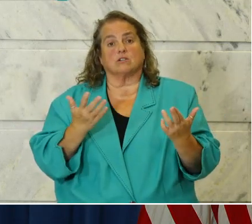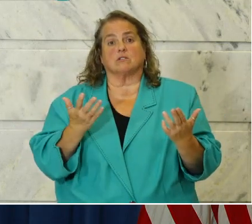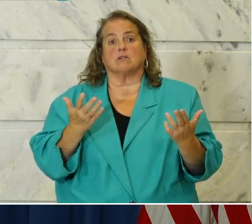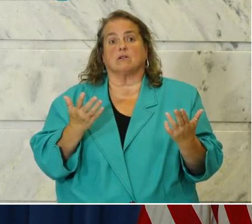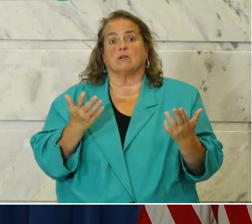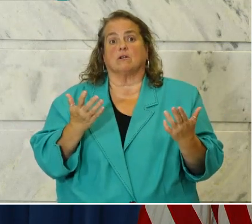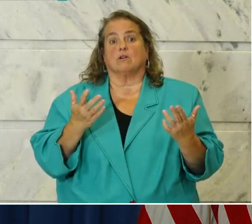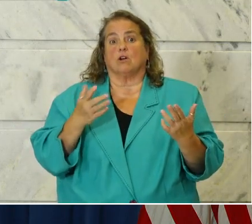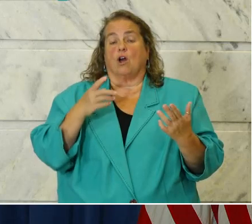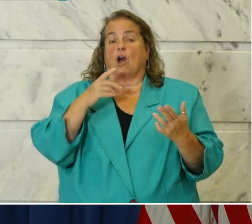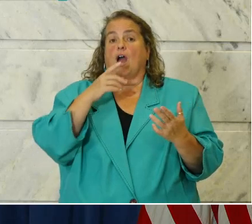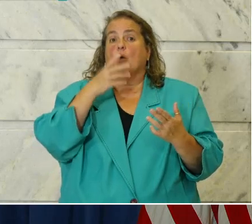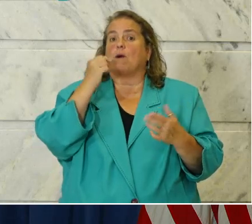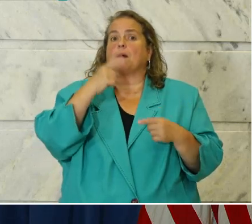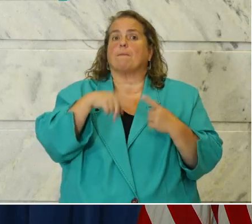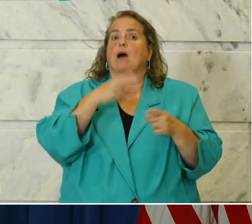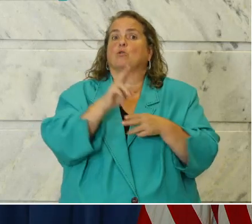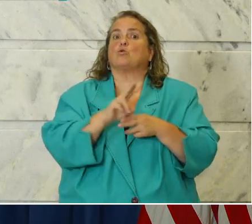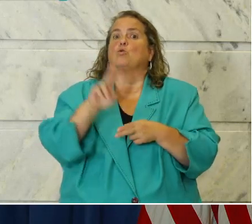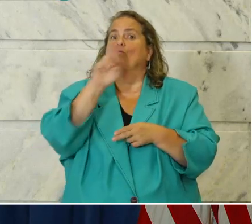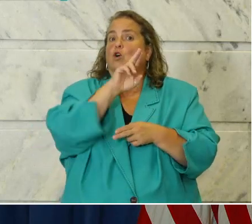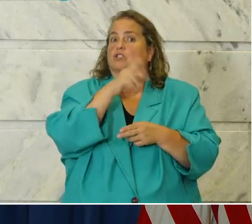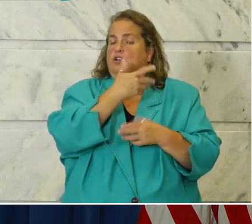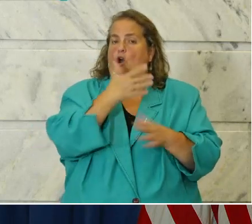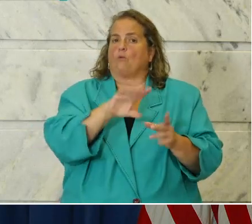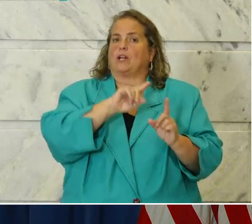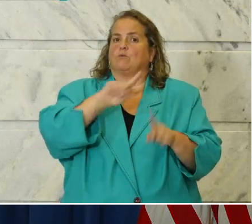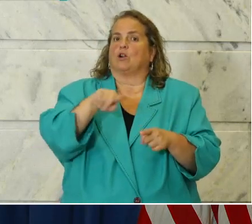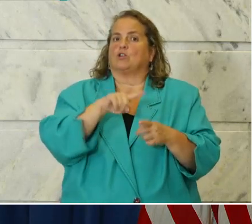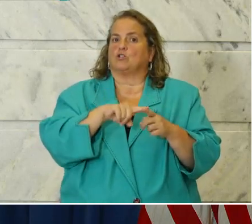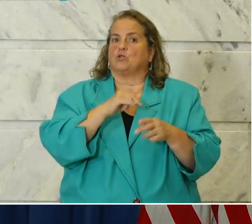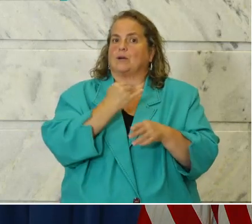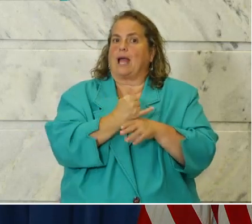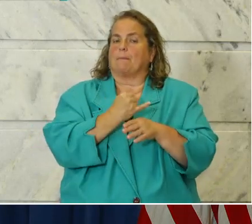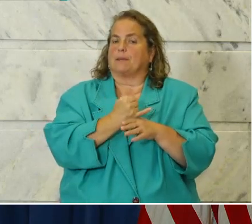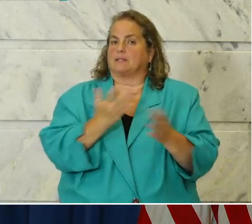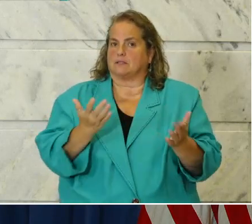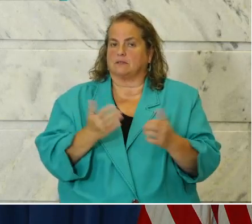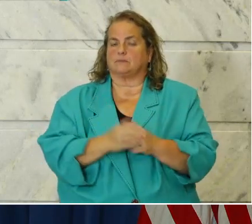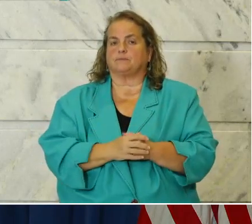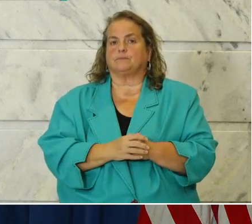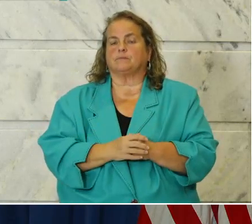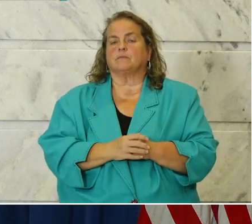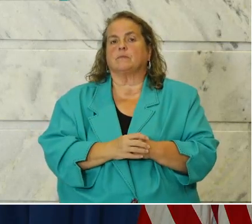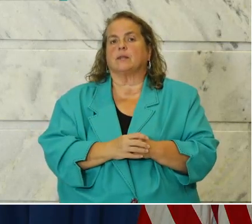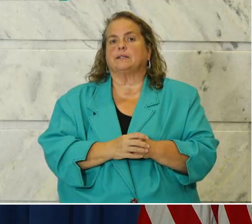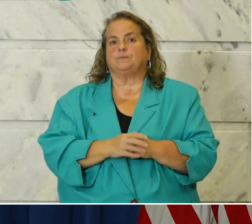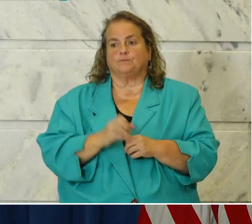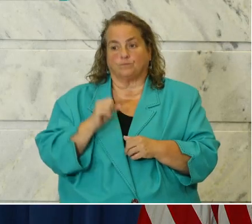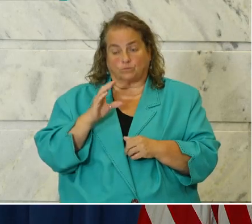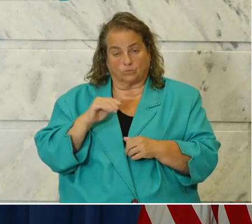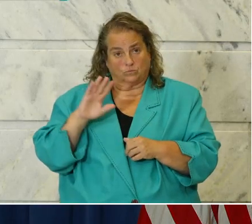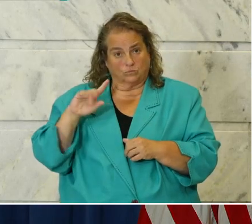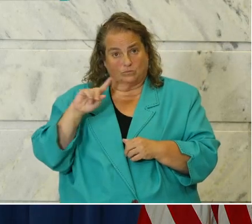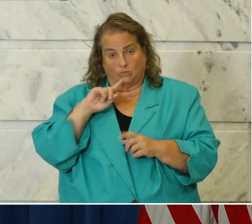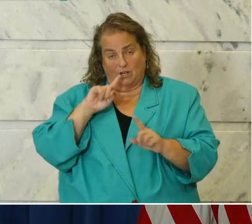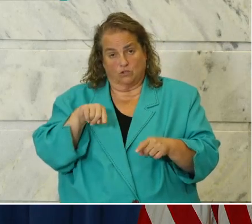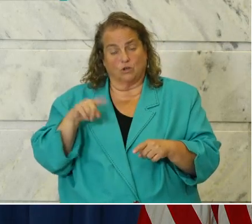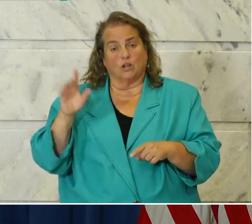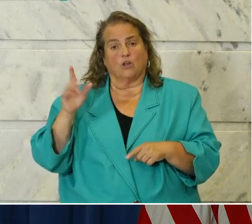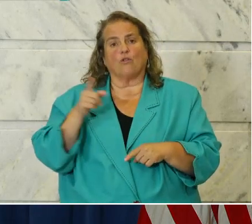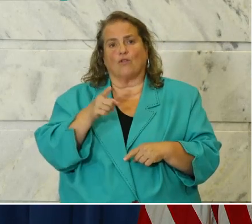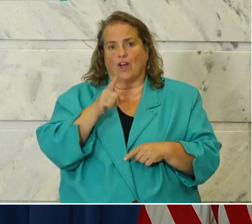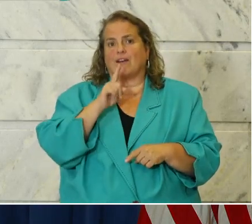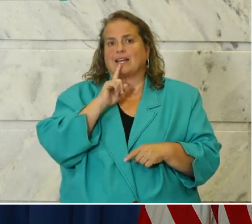who are entering campus? Question is, have we gotten a response from superintendents on the call? There is